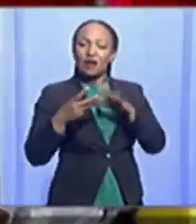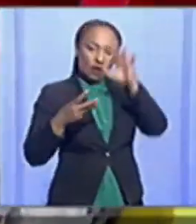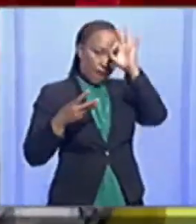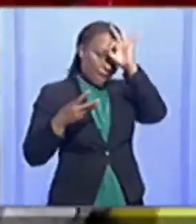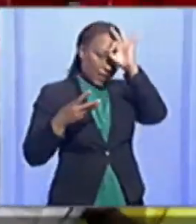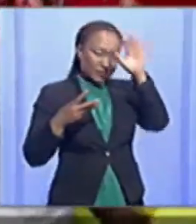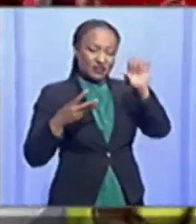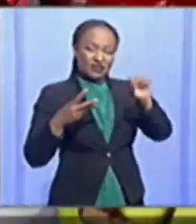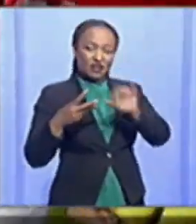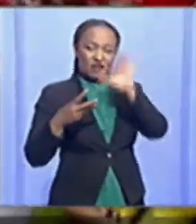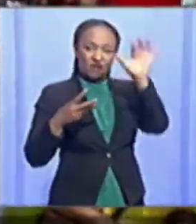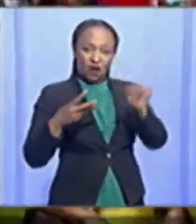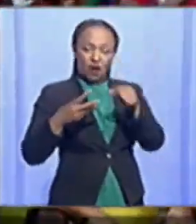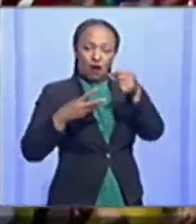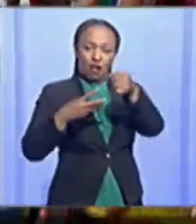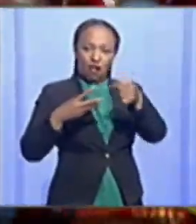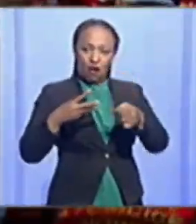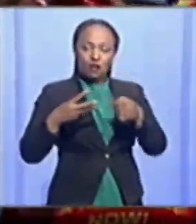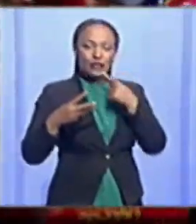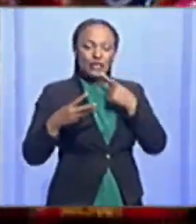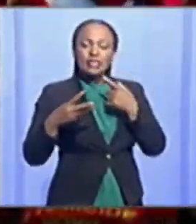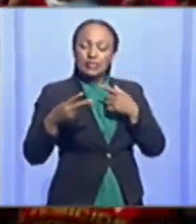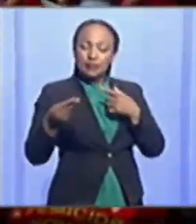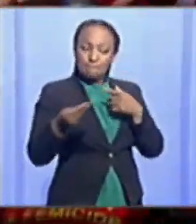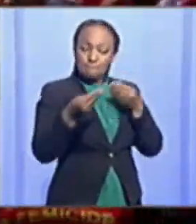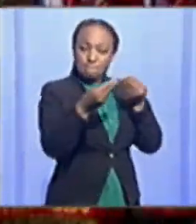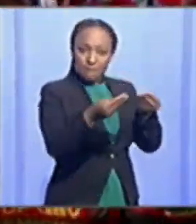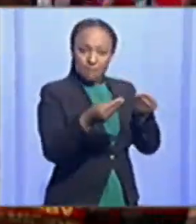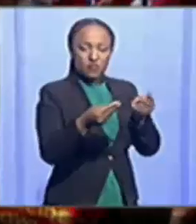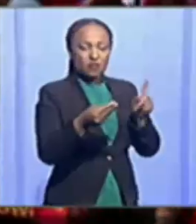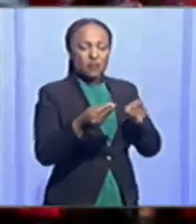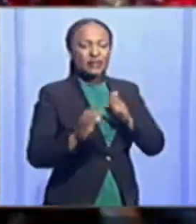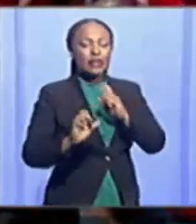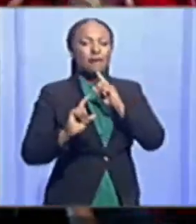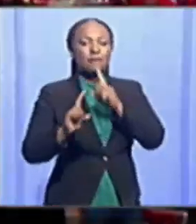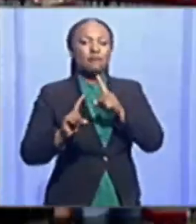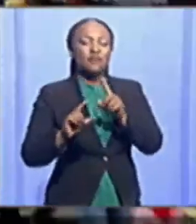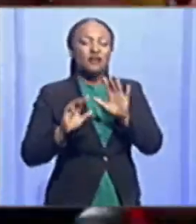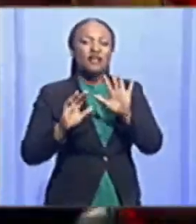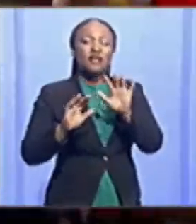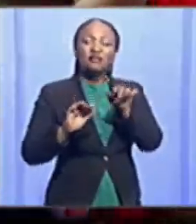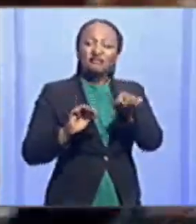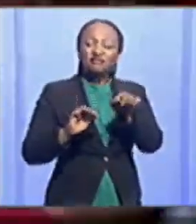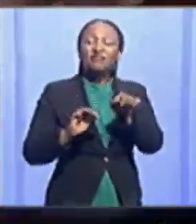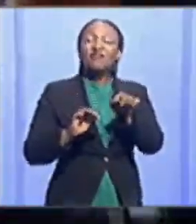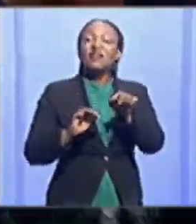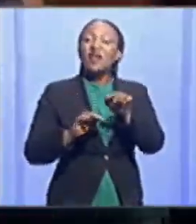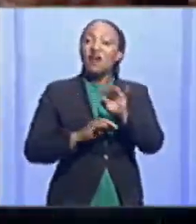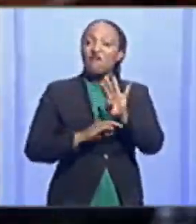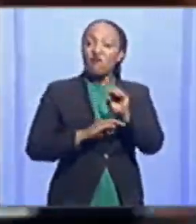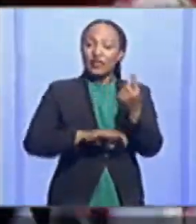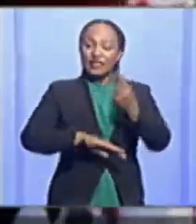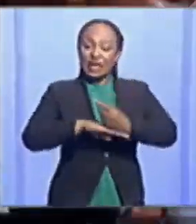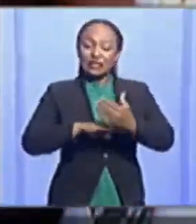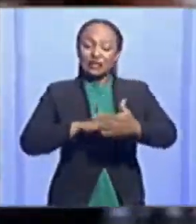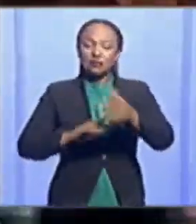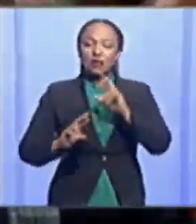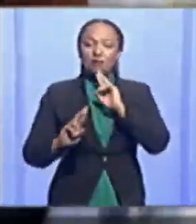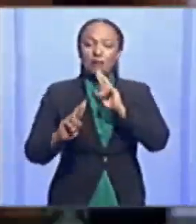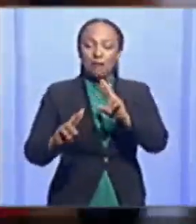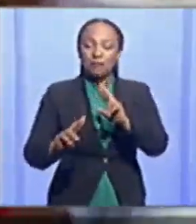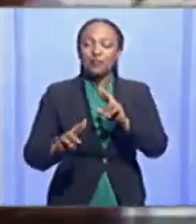ba holofeditšego go arabela dinyakwa tša bona ka nakwana ya matšatši a 14. COSATU e re e tla iša